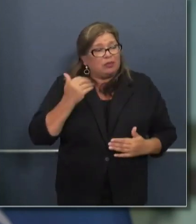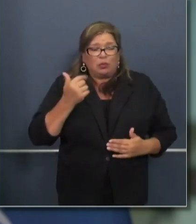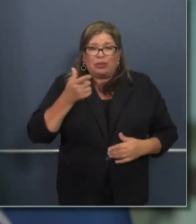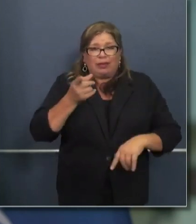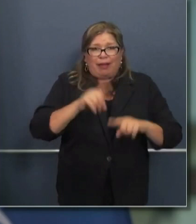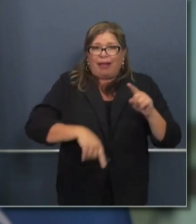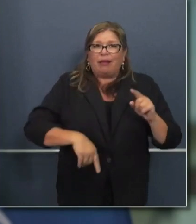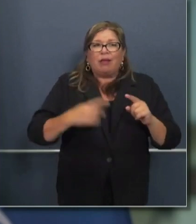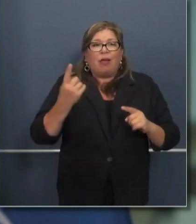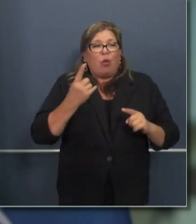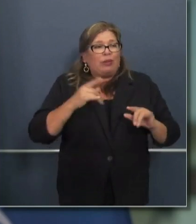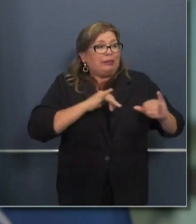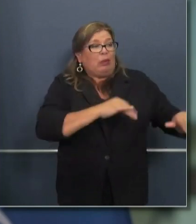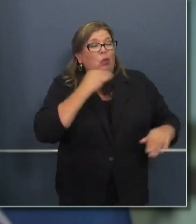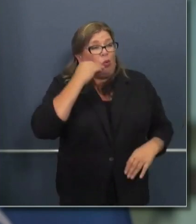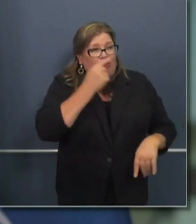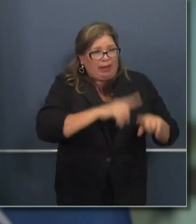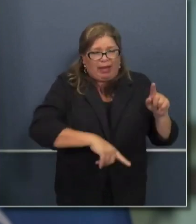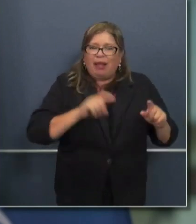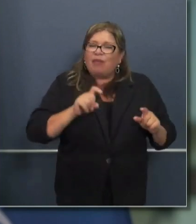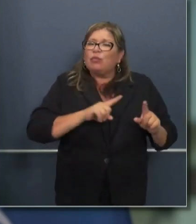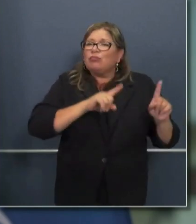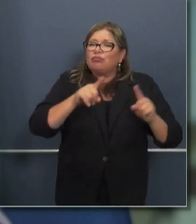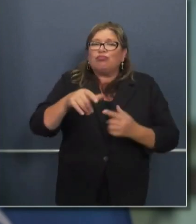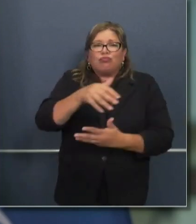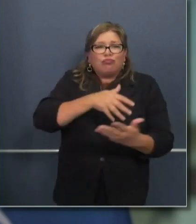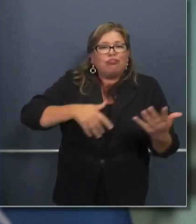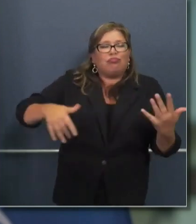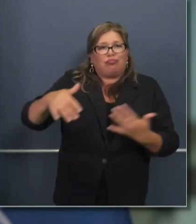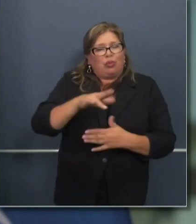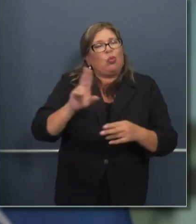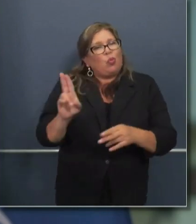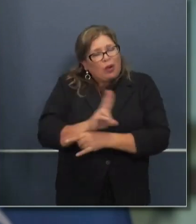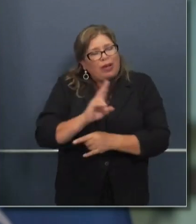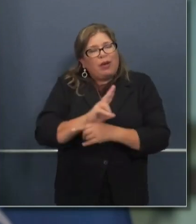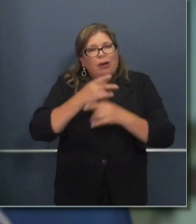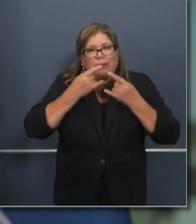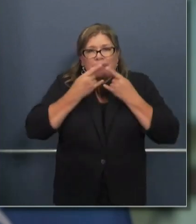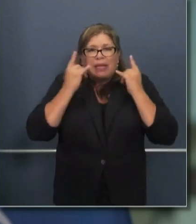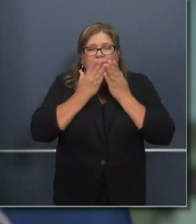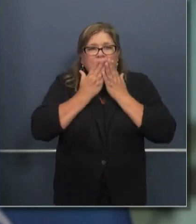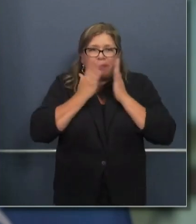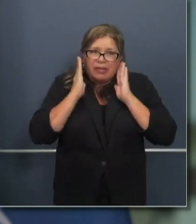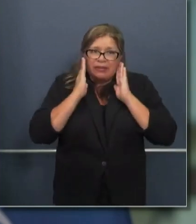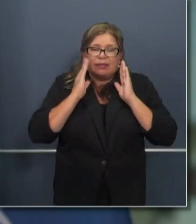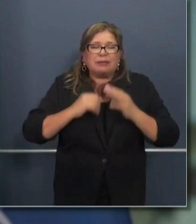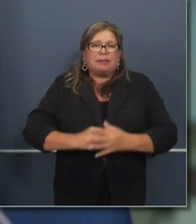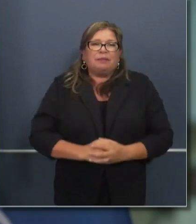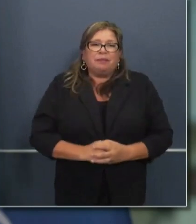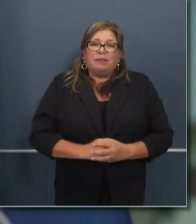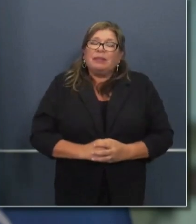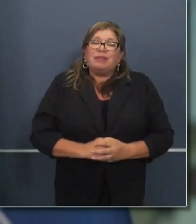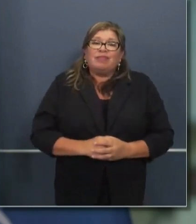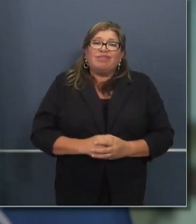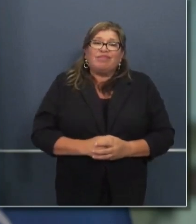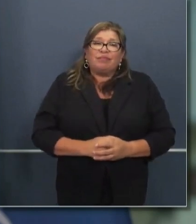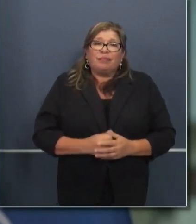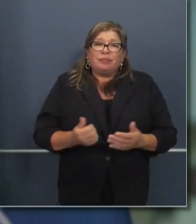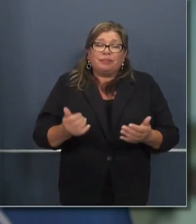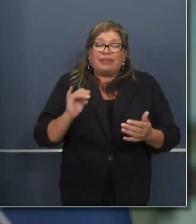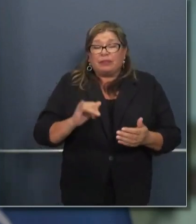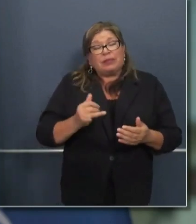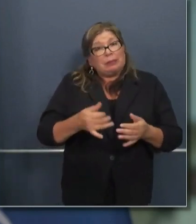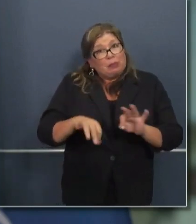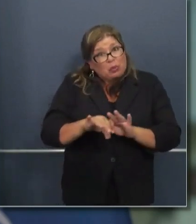social distancing when you are in cohorts where you're mixing with people that otherwise you had not mixed with in some period of